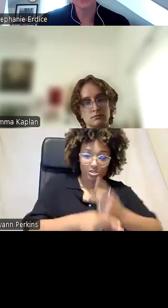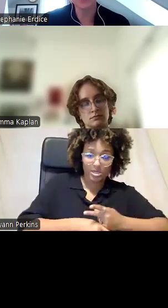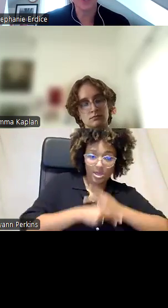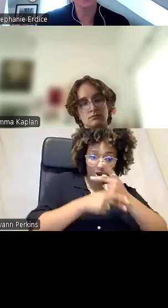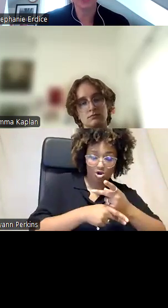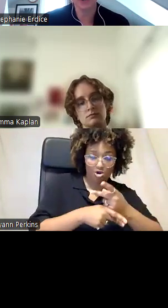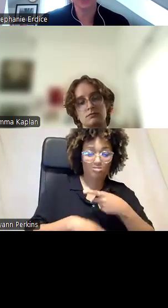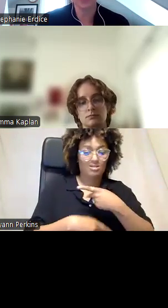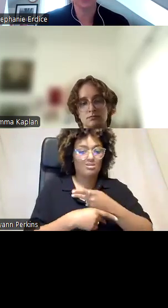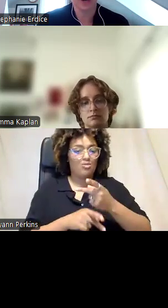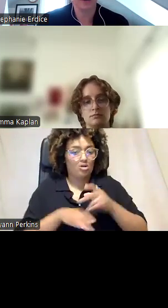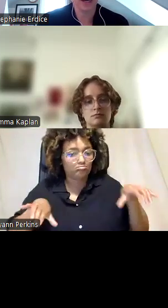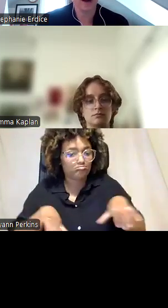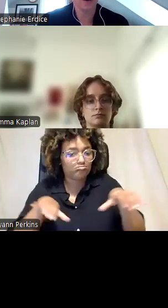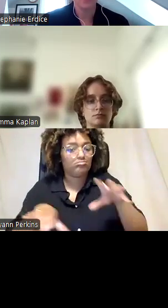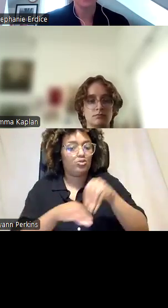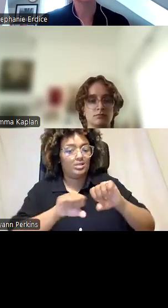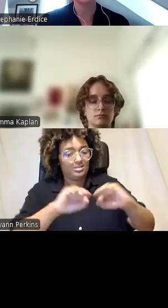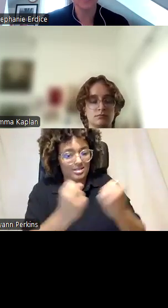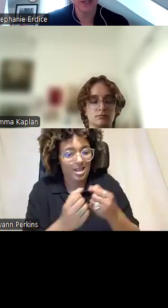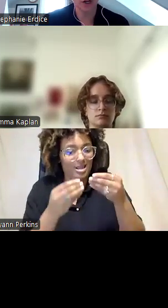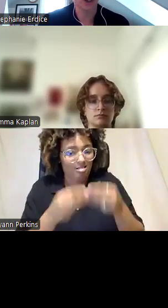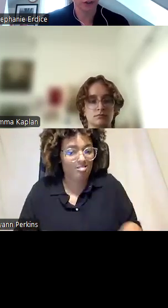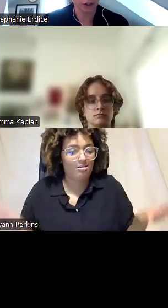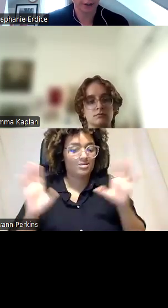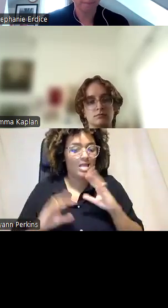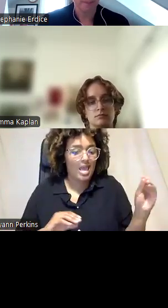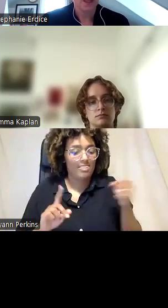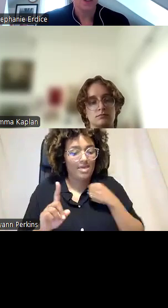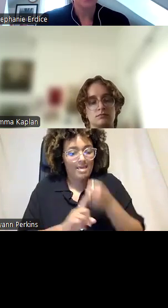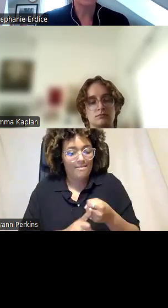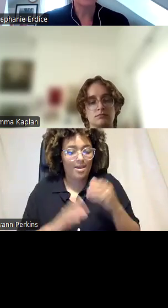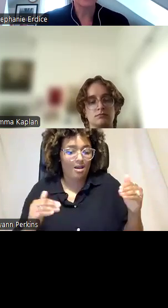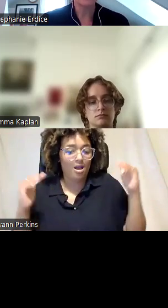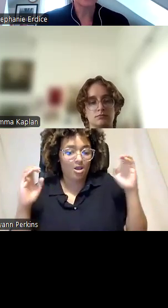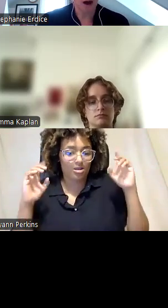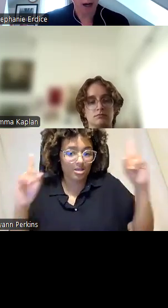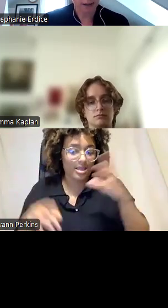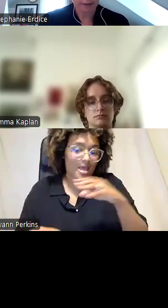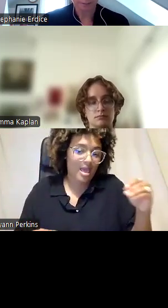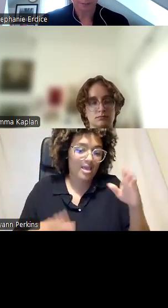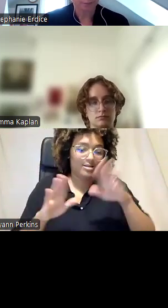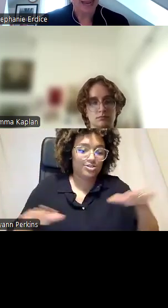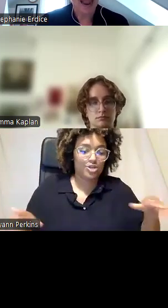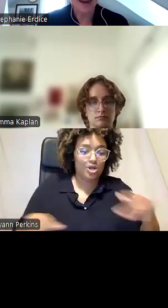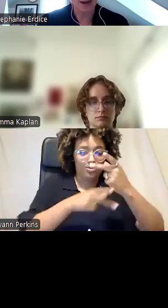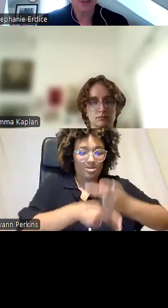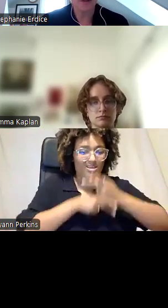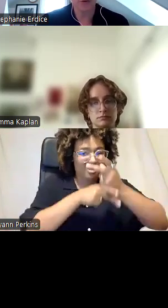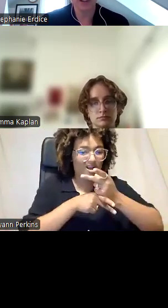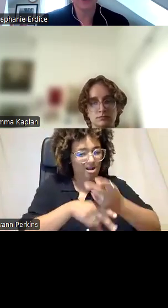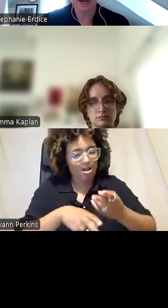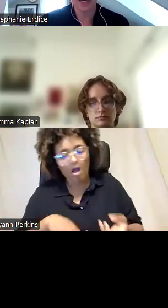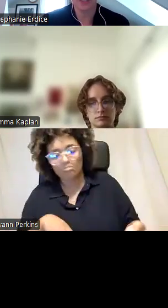the impact on higher education and childcare, is even larger. So these costs add